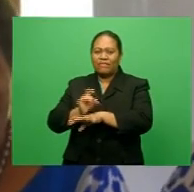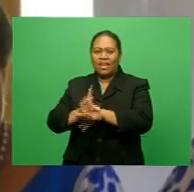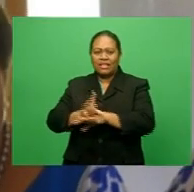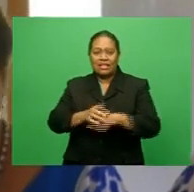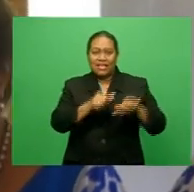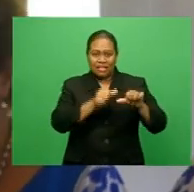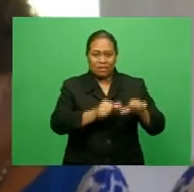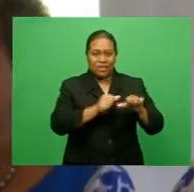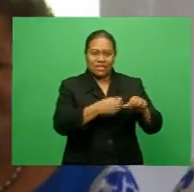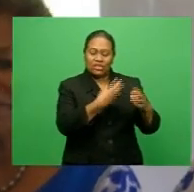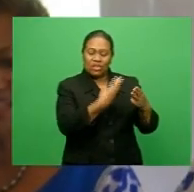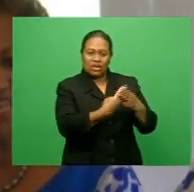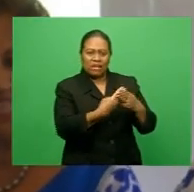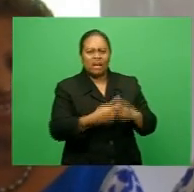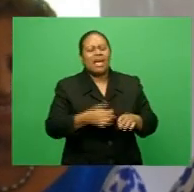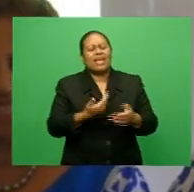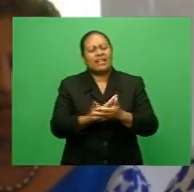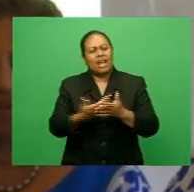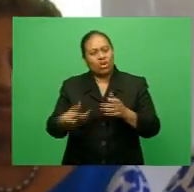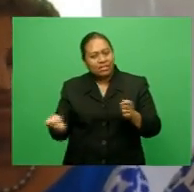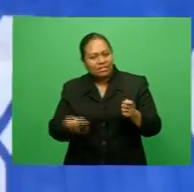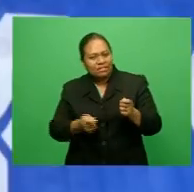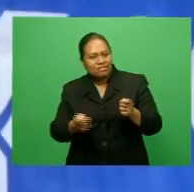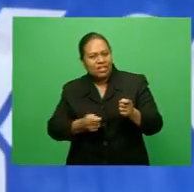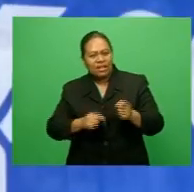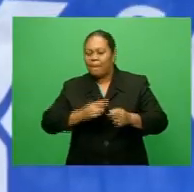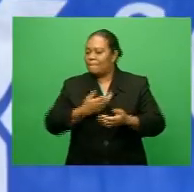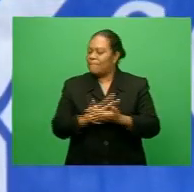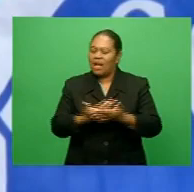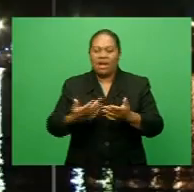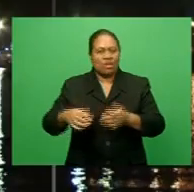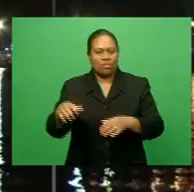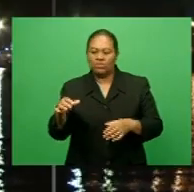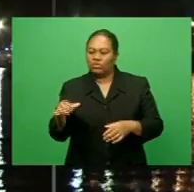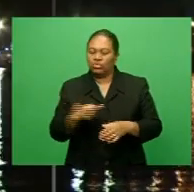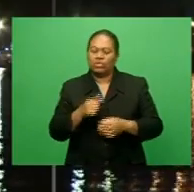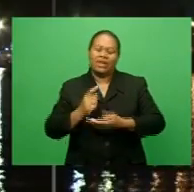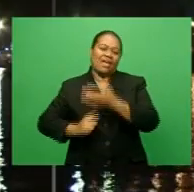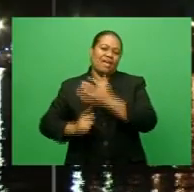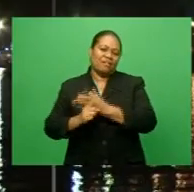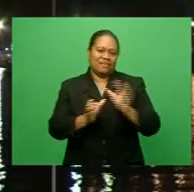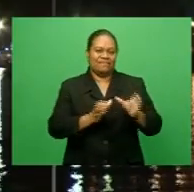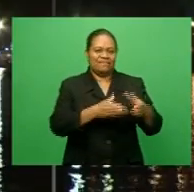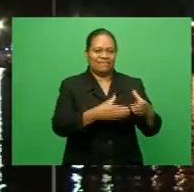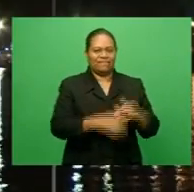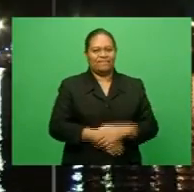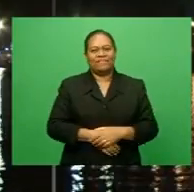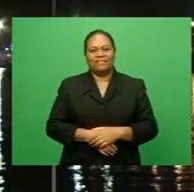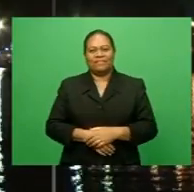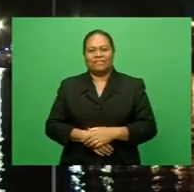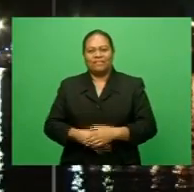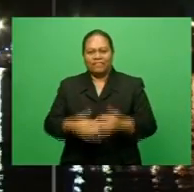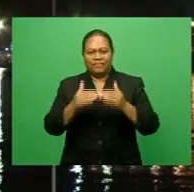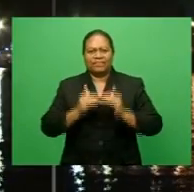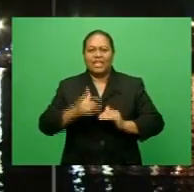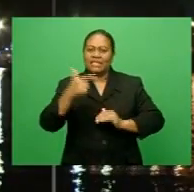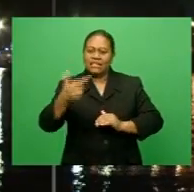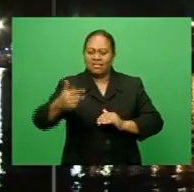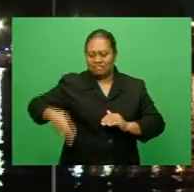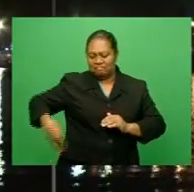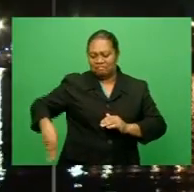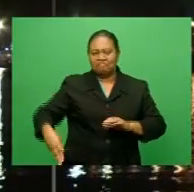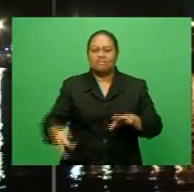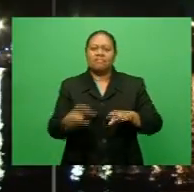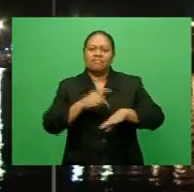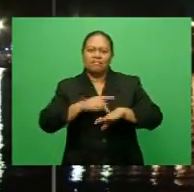must display and the discipline he or she must bring to the party. At least 7 members of parliament who